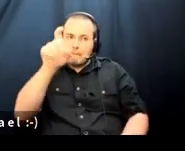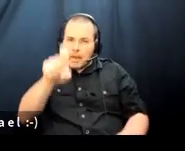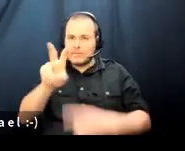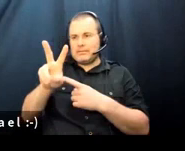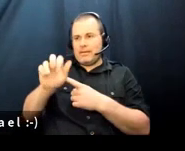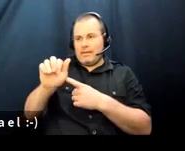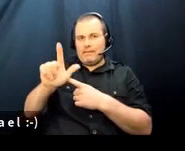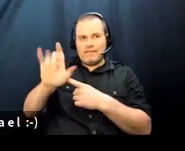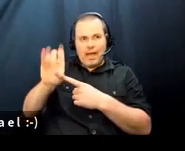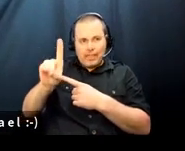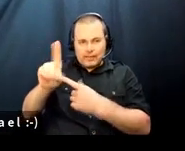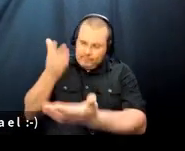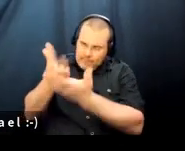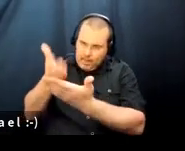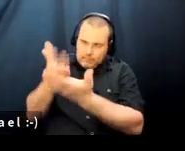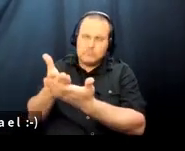Valid.